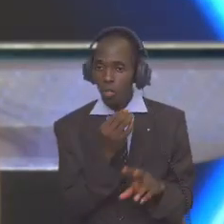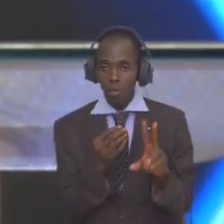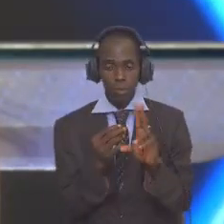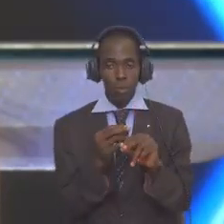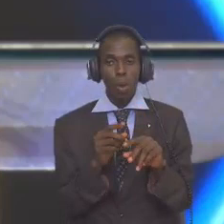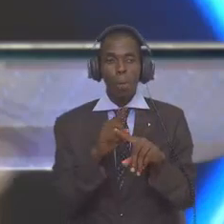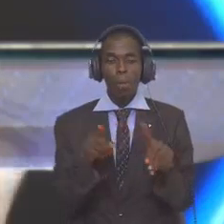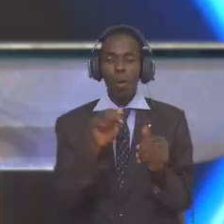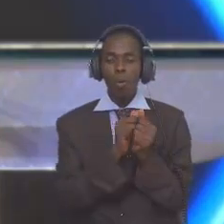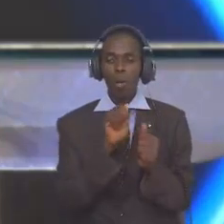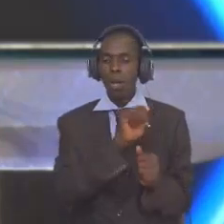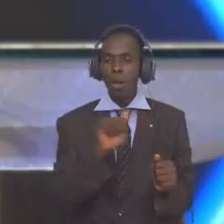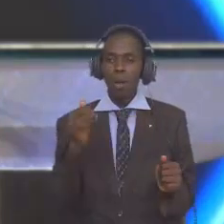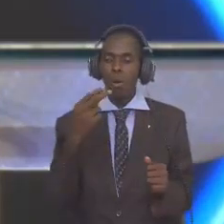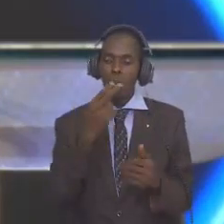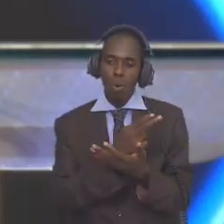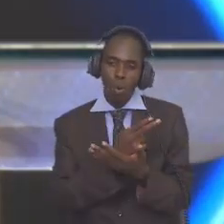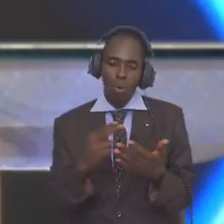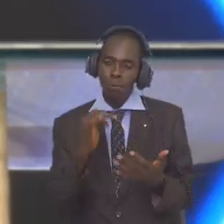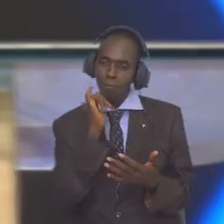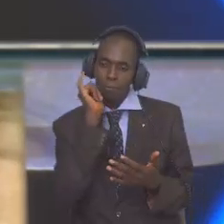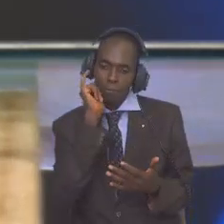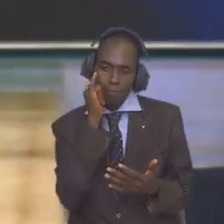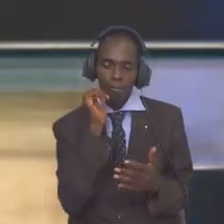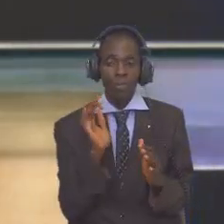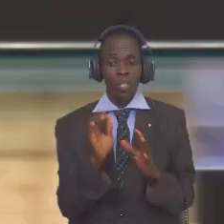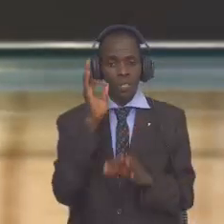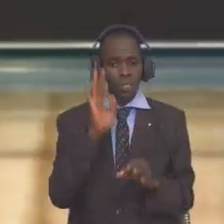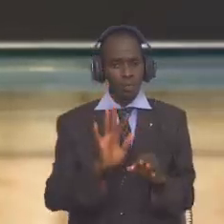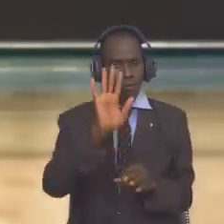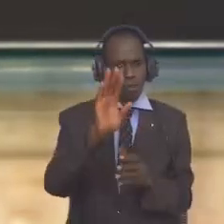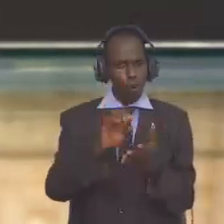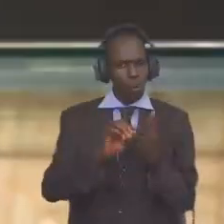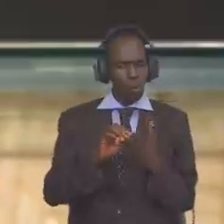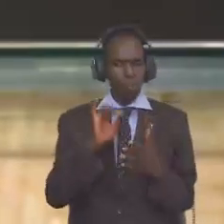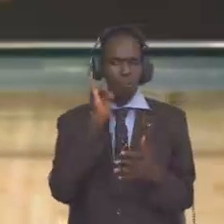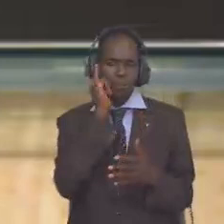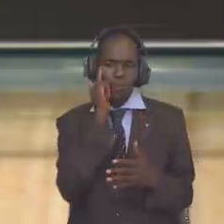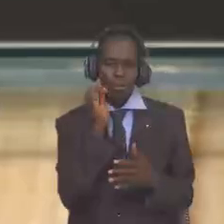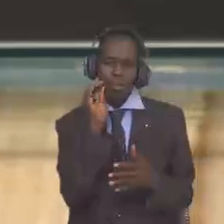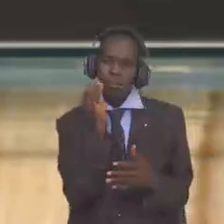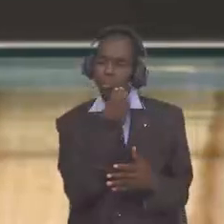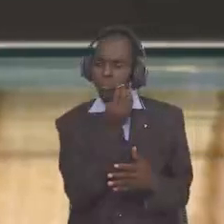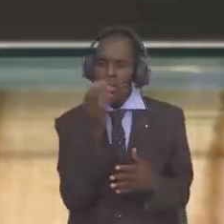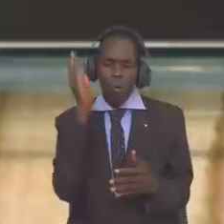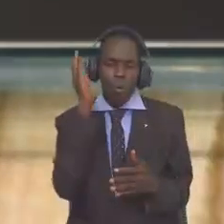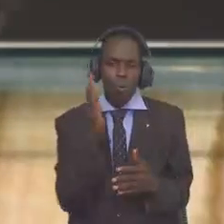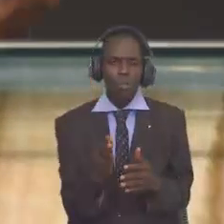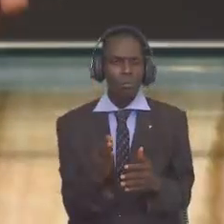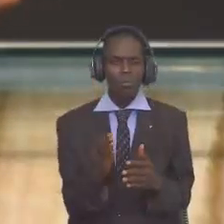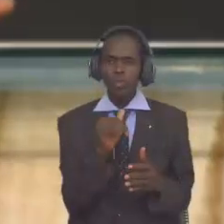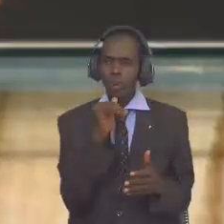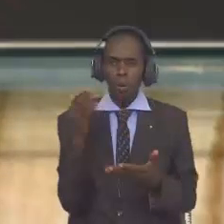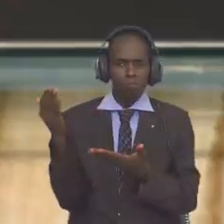a holy kiss. If the kiss will not produce holiness, will not generate holiness, will not